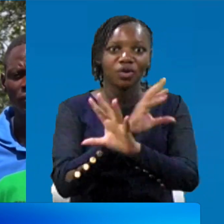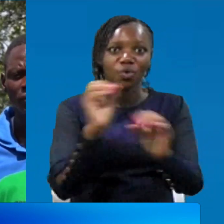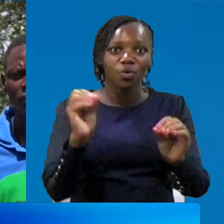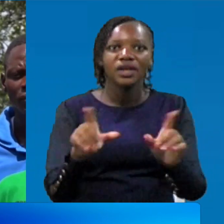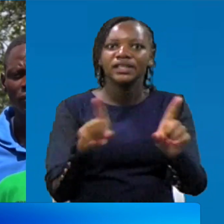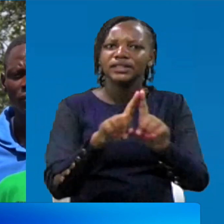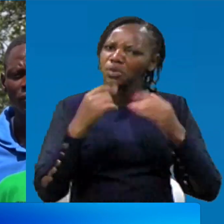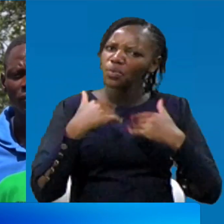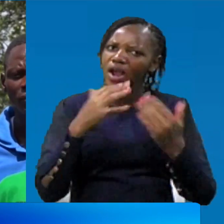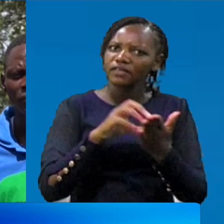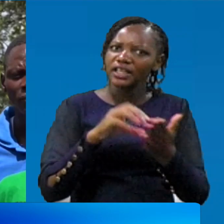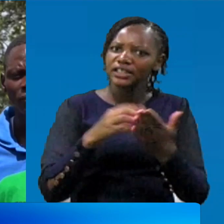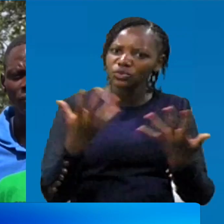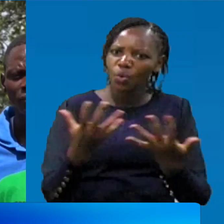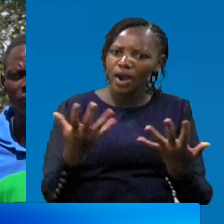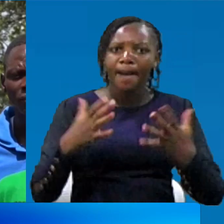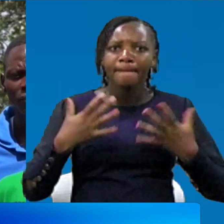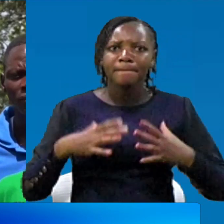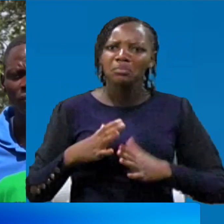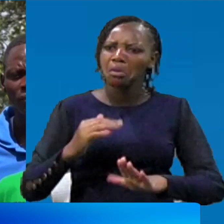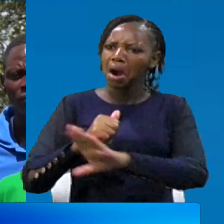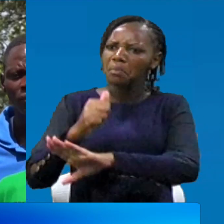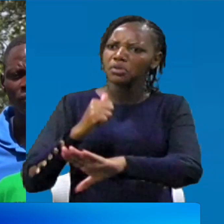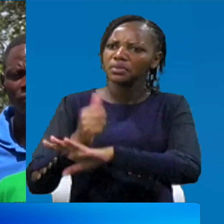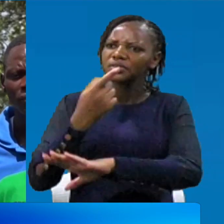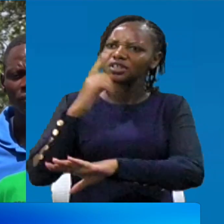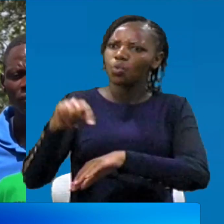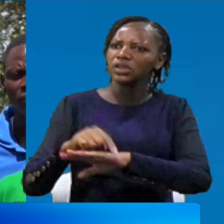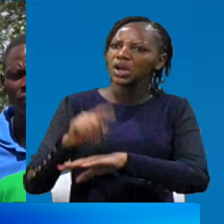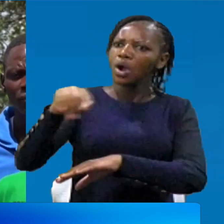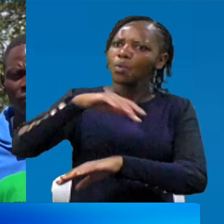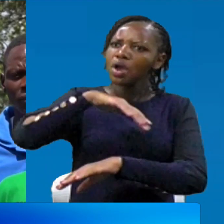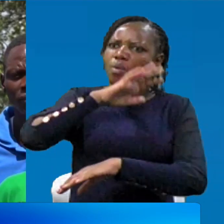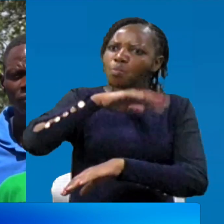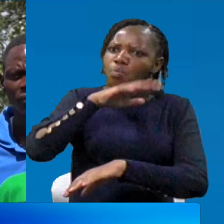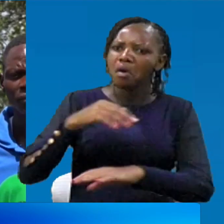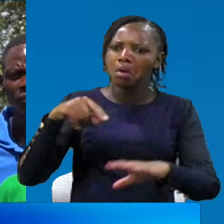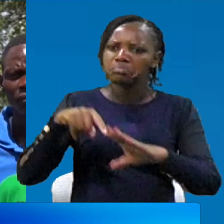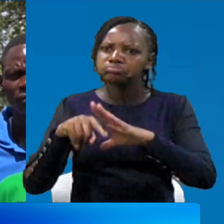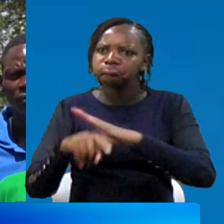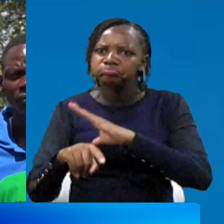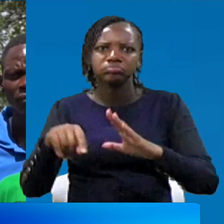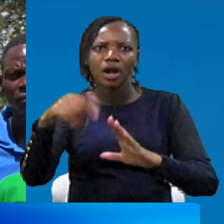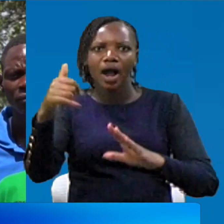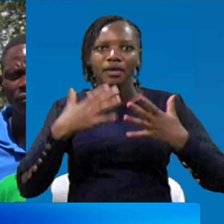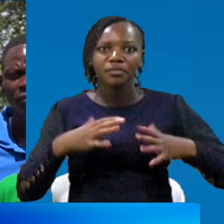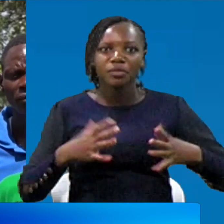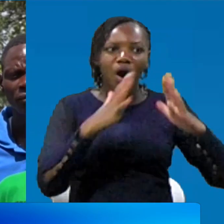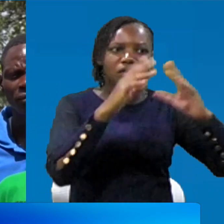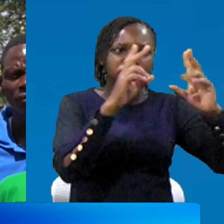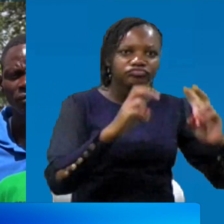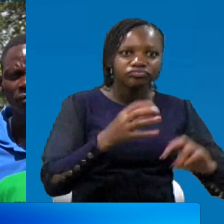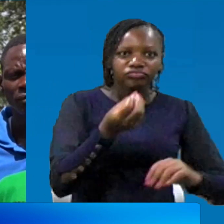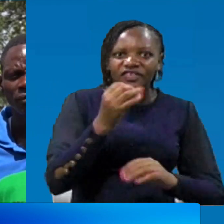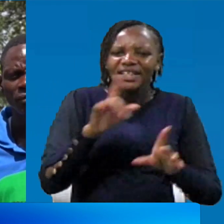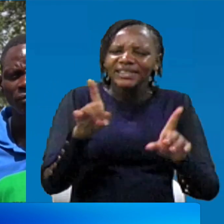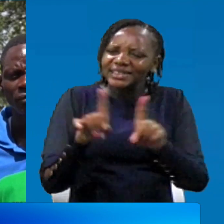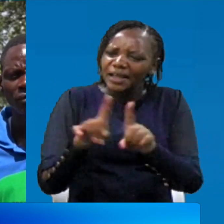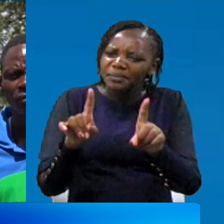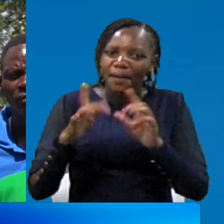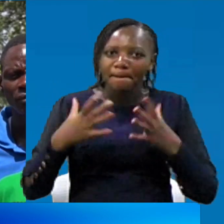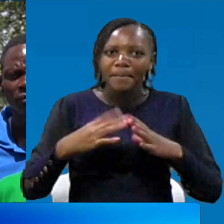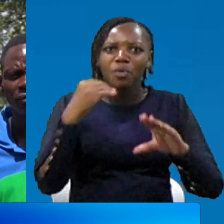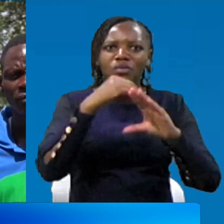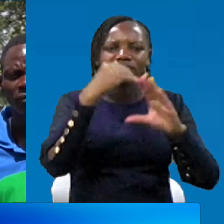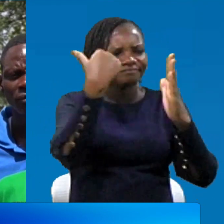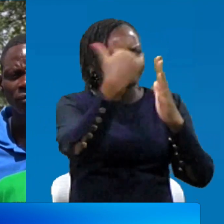where some people had called us mbwa mwenye anatembea kwa nyumba za watu wakitafuta chakula. Now we are getting the same people in the list